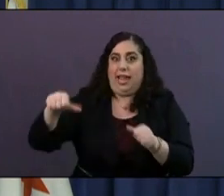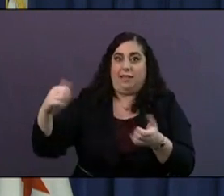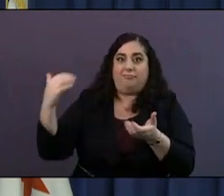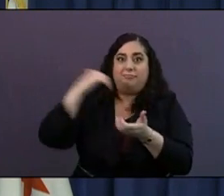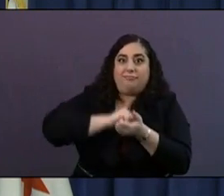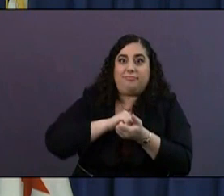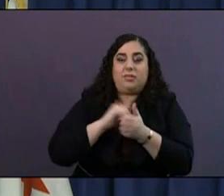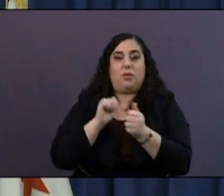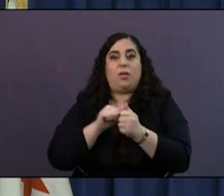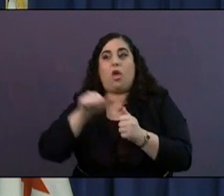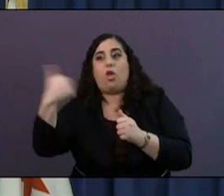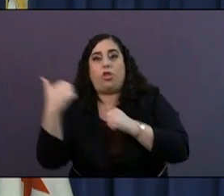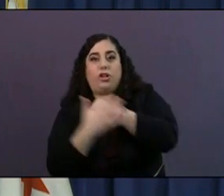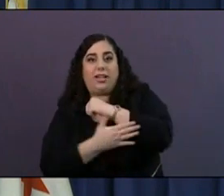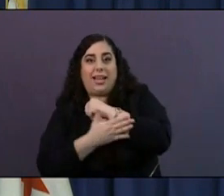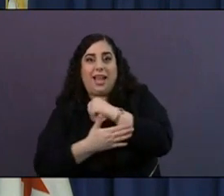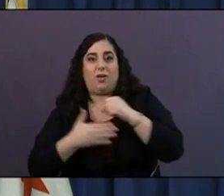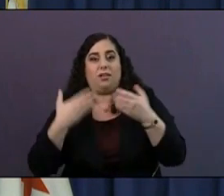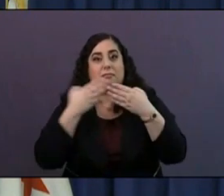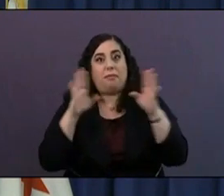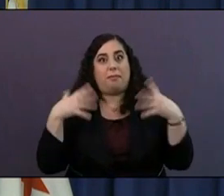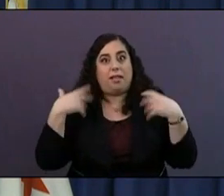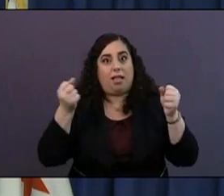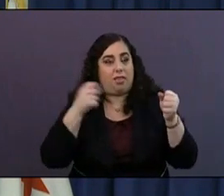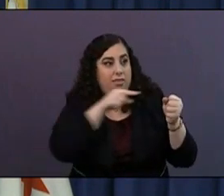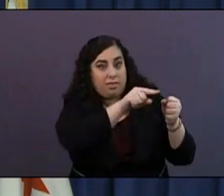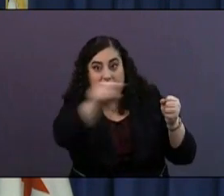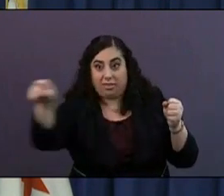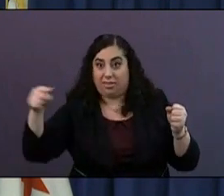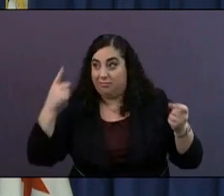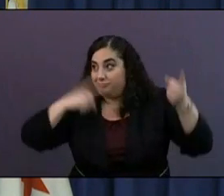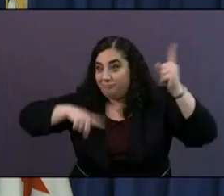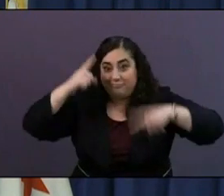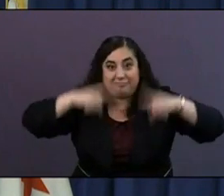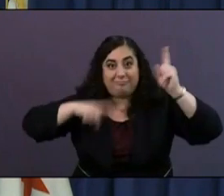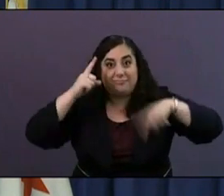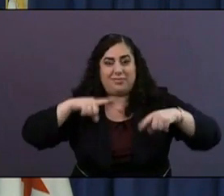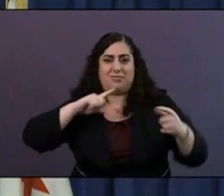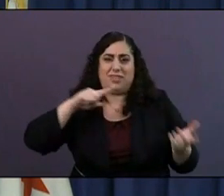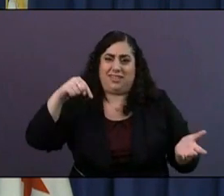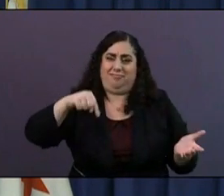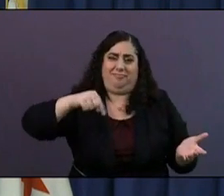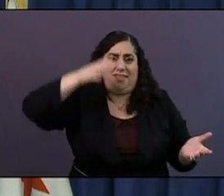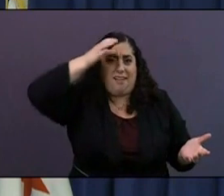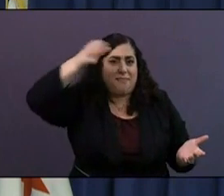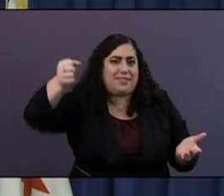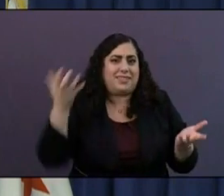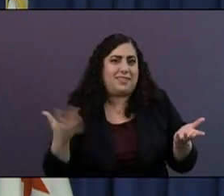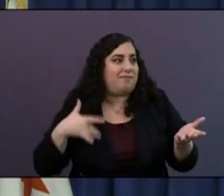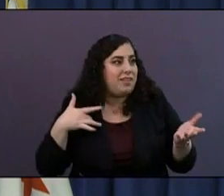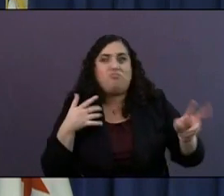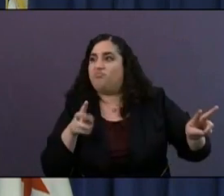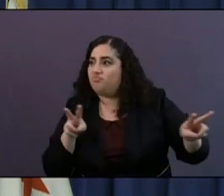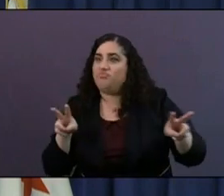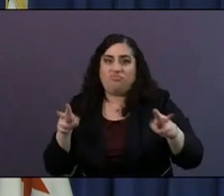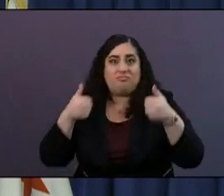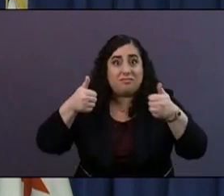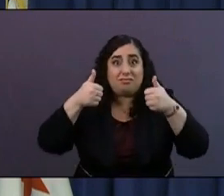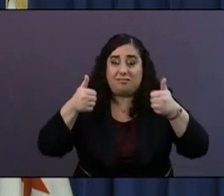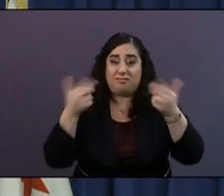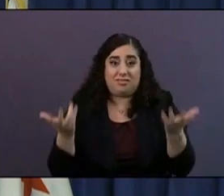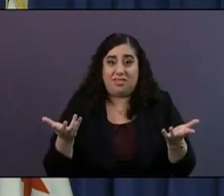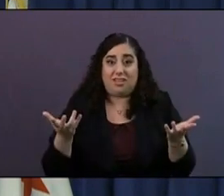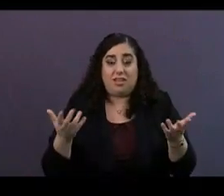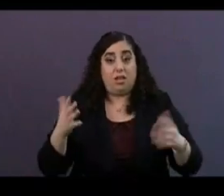think it's the right approach. I think it's common sense, and I think what you're seeing is our county has been very forward